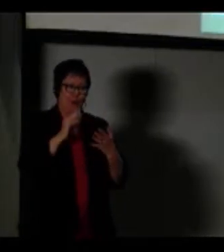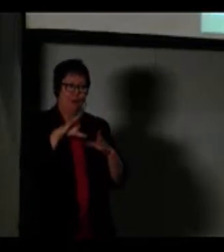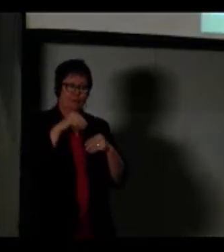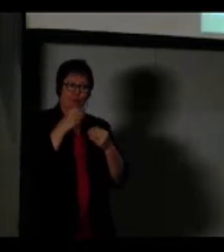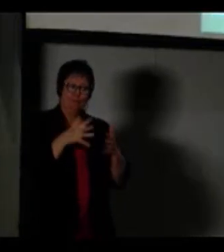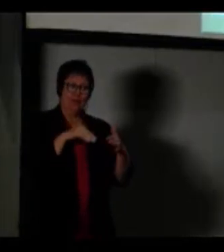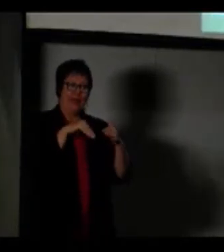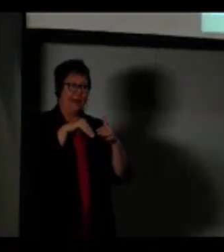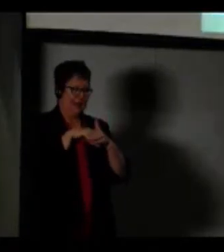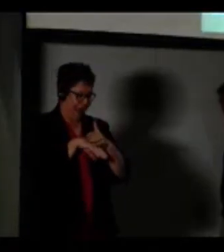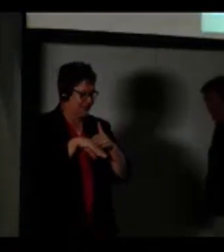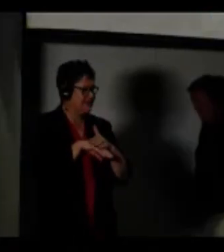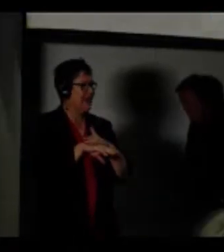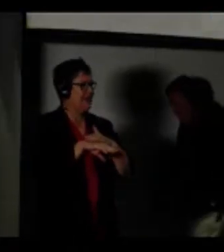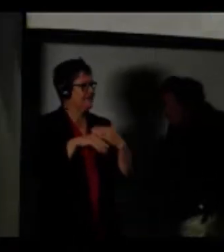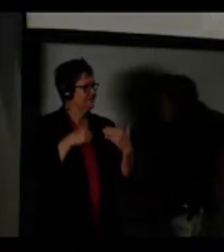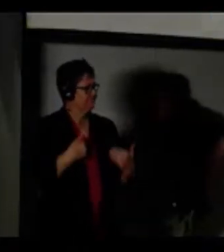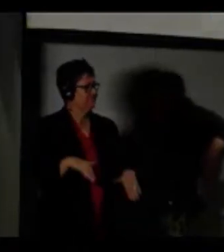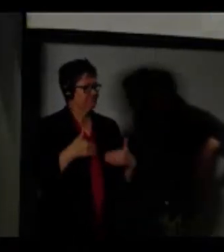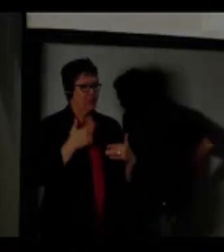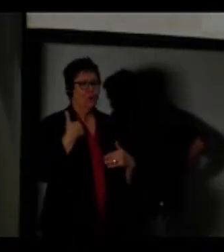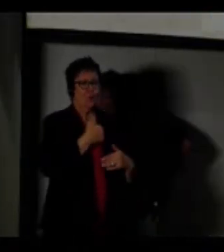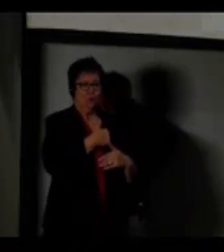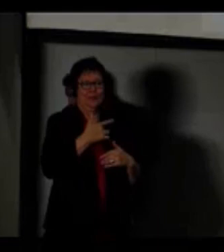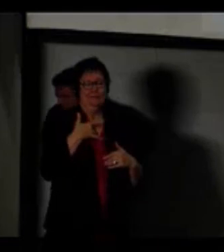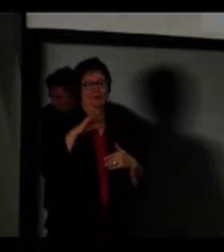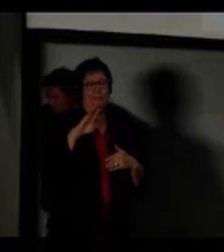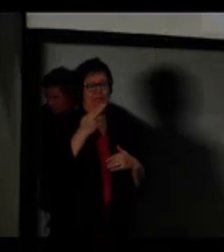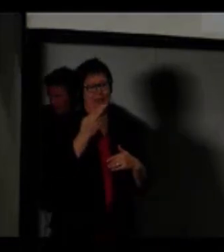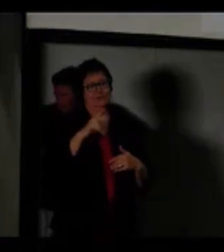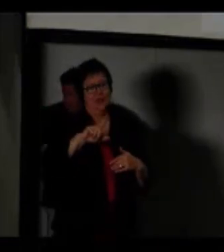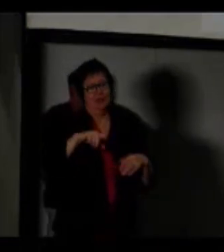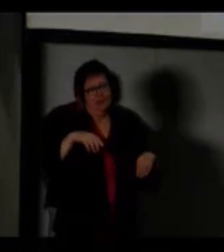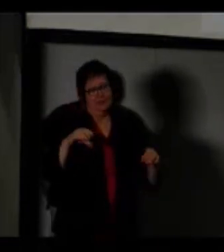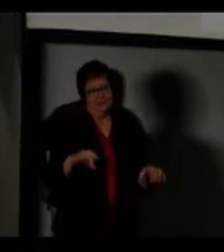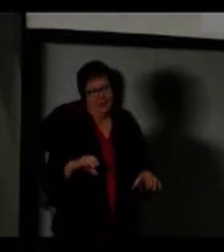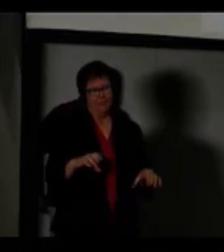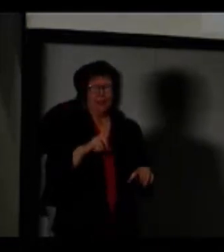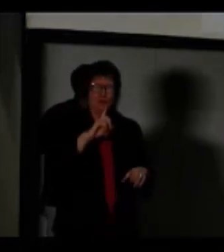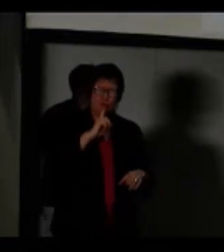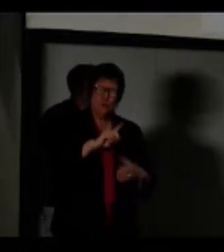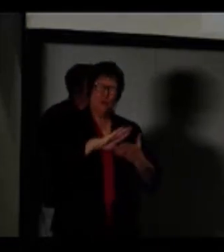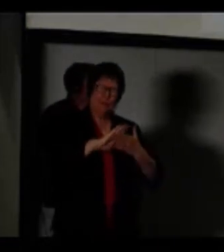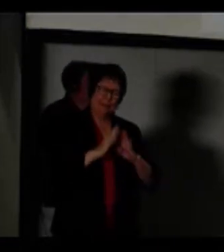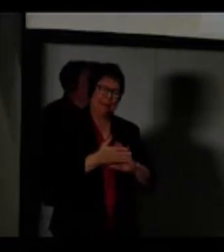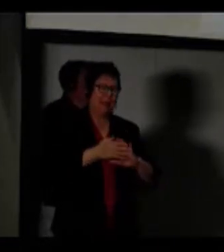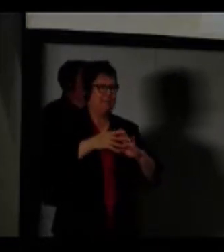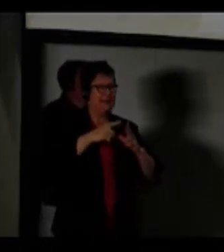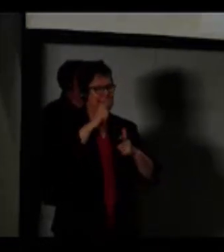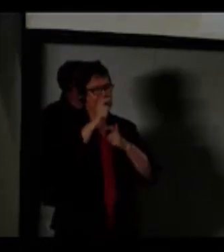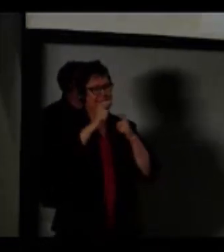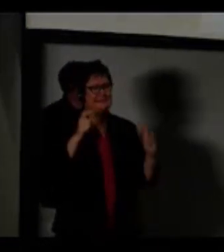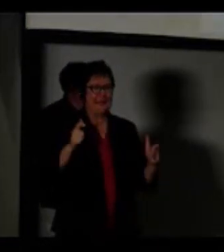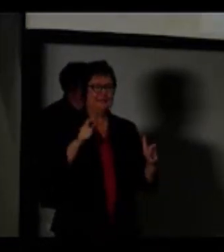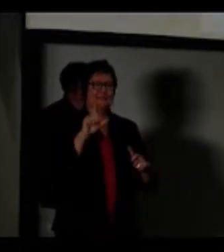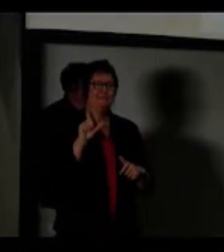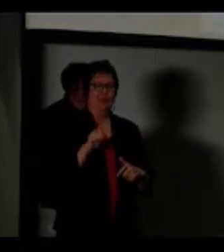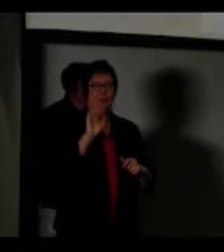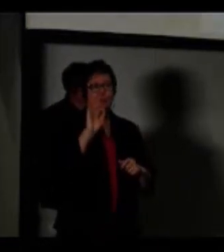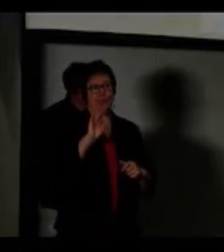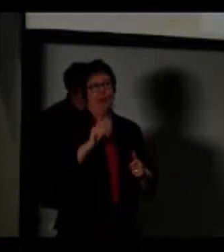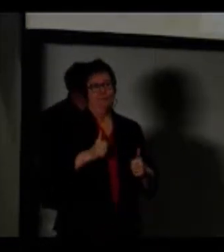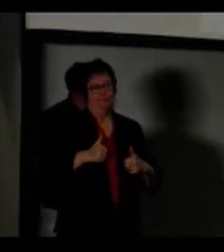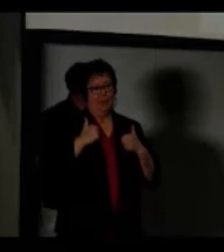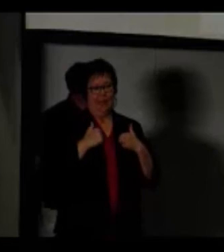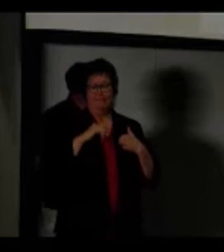providing access that we feel that the BHL has done by truly becoming the extensive, vast library of life